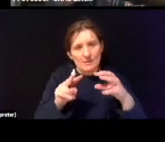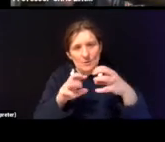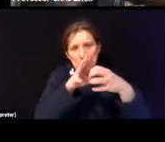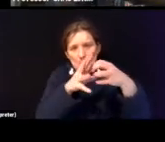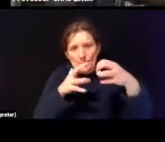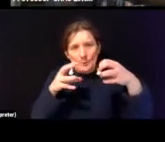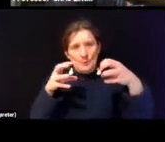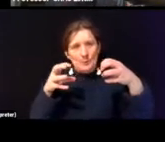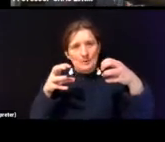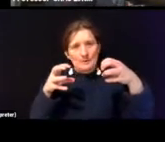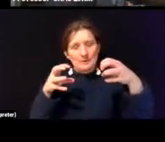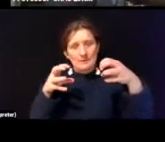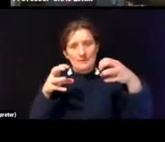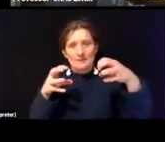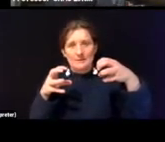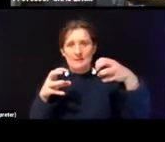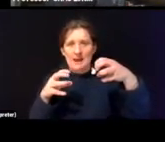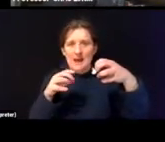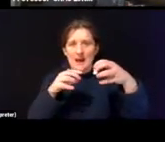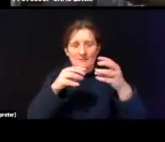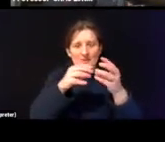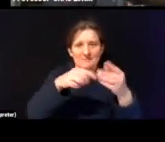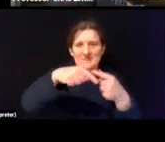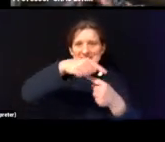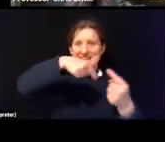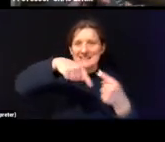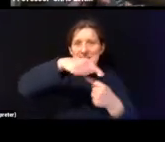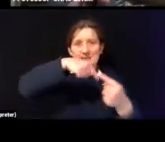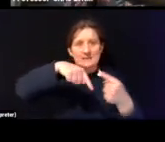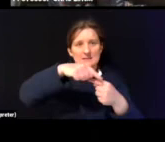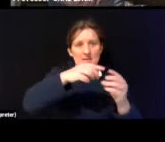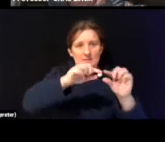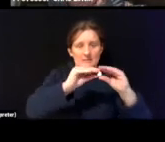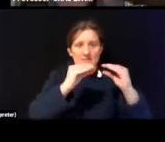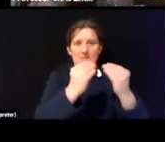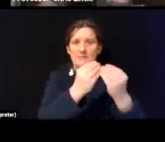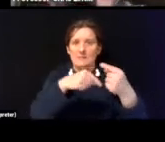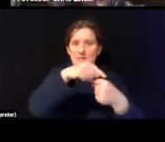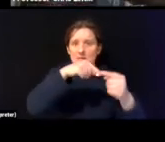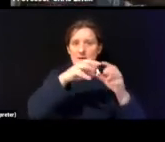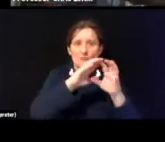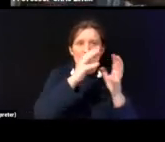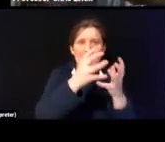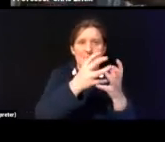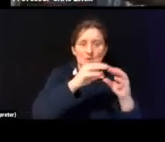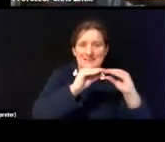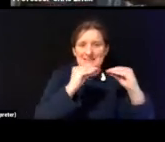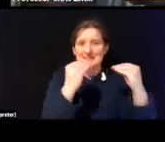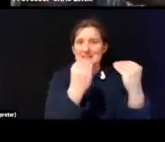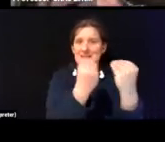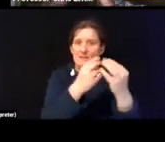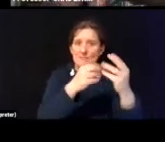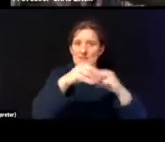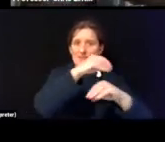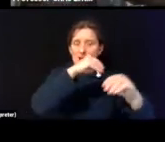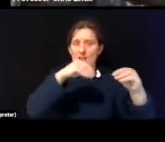now pretty sure there are disks of material. So you end up with a round star and then a disk of material, which there you go. If we